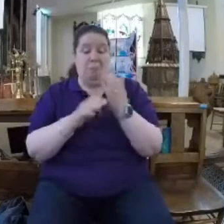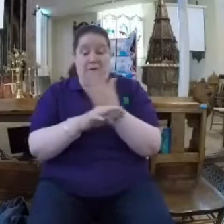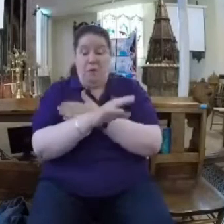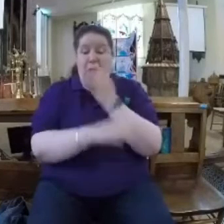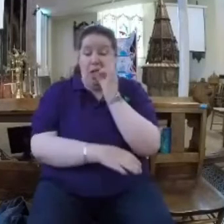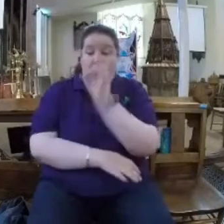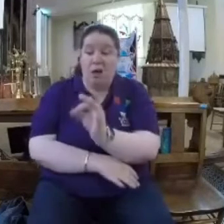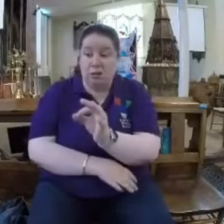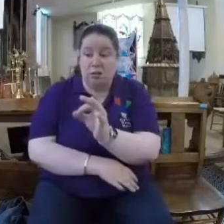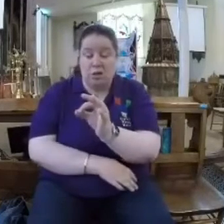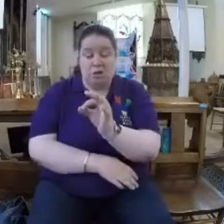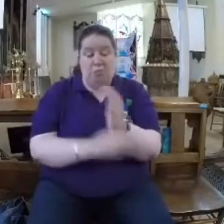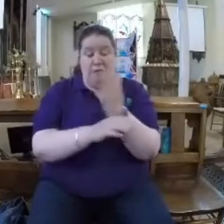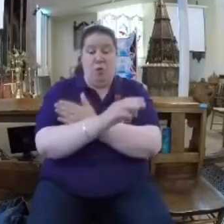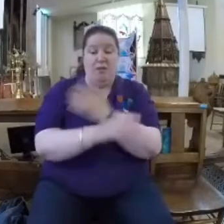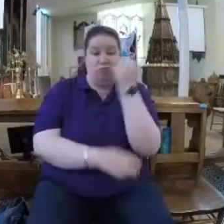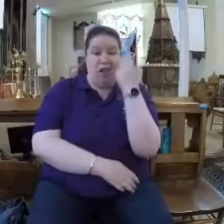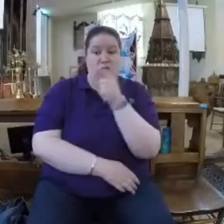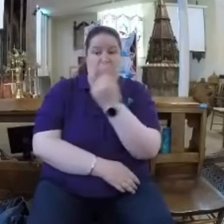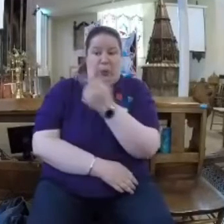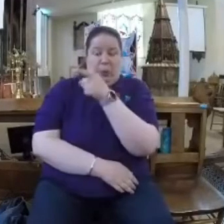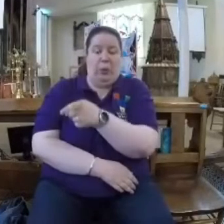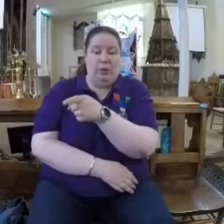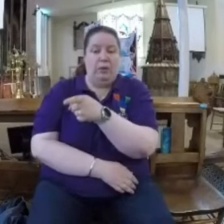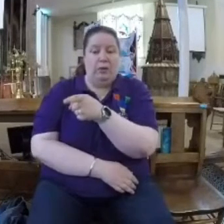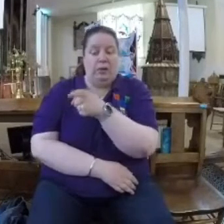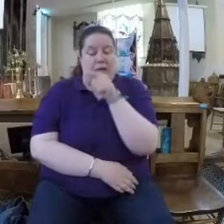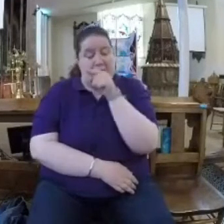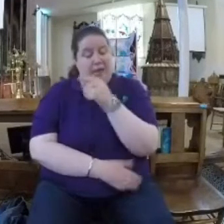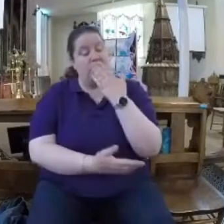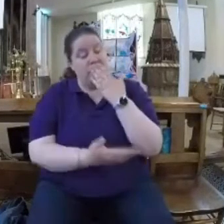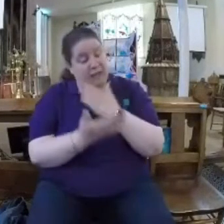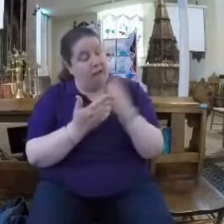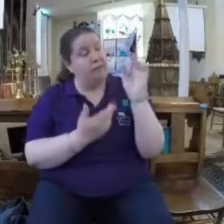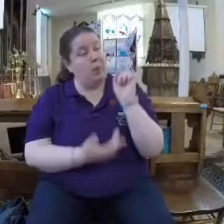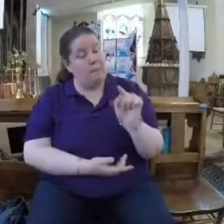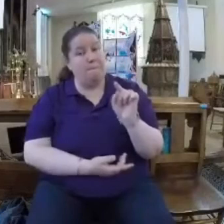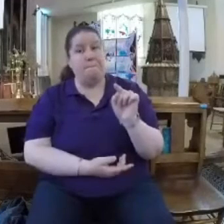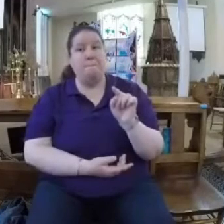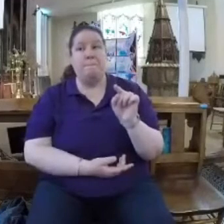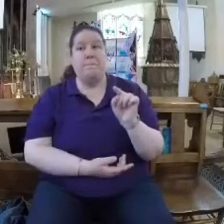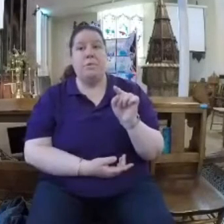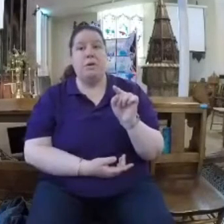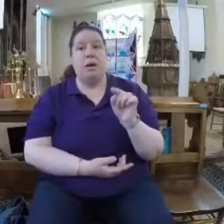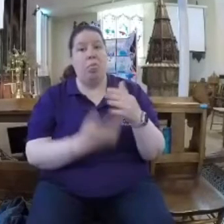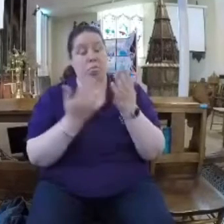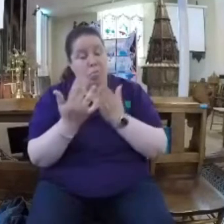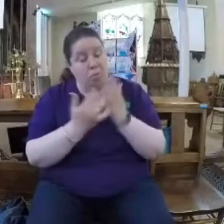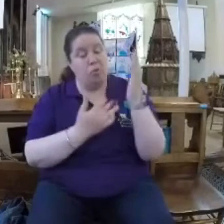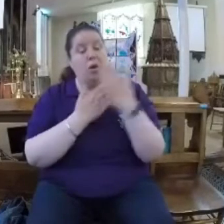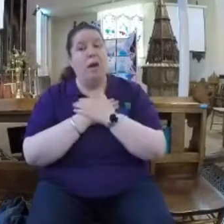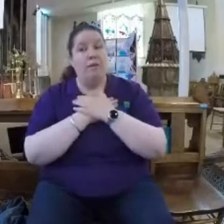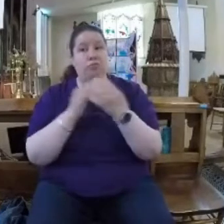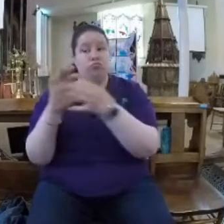knew who he was. He forgave them, and they were reunited in love at